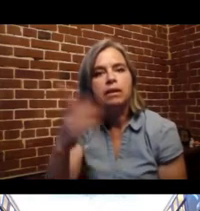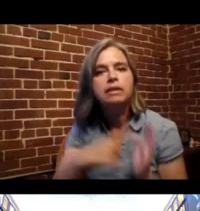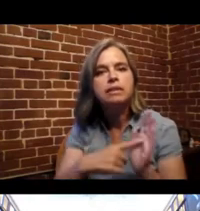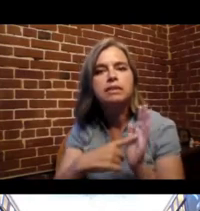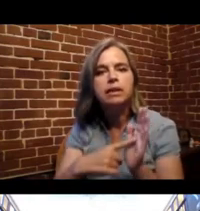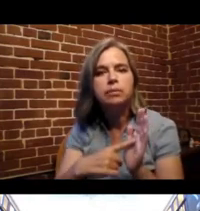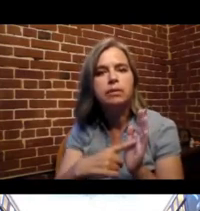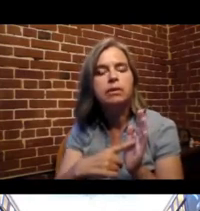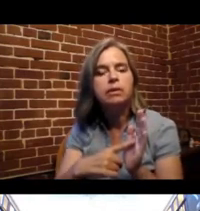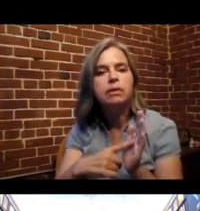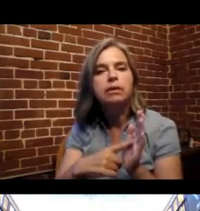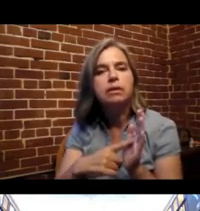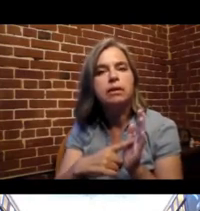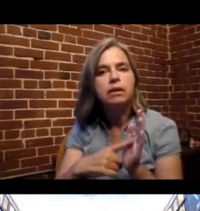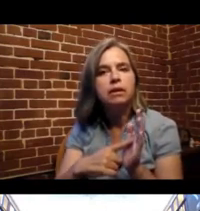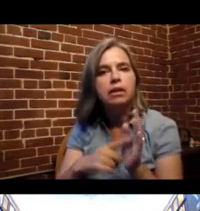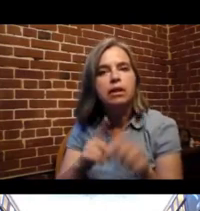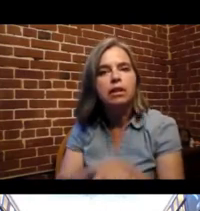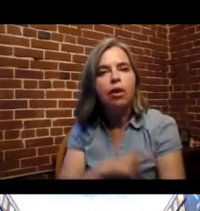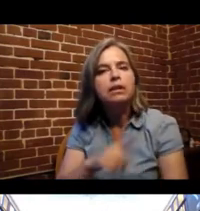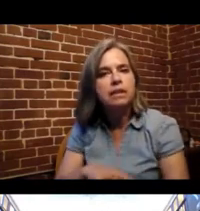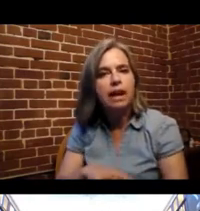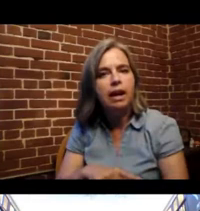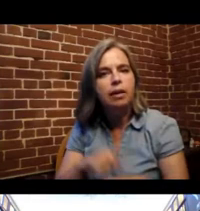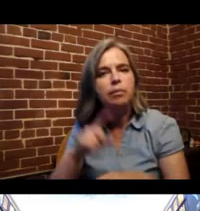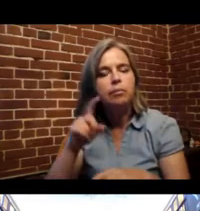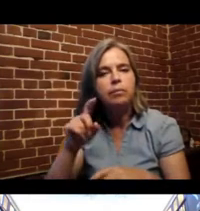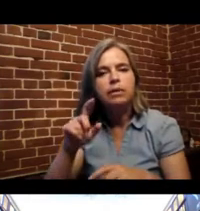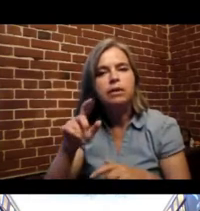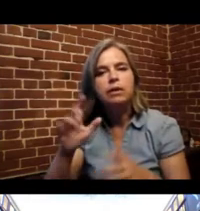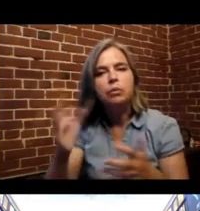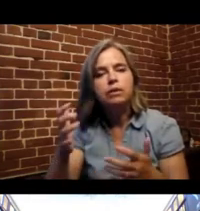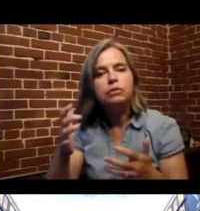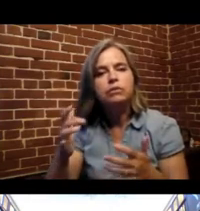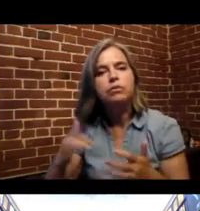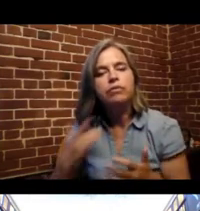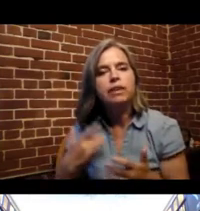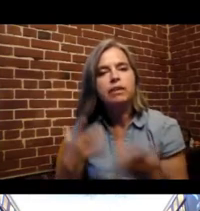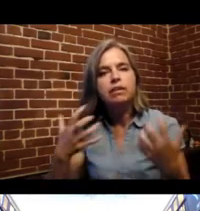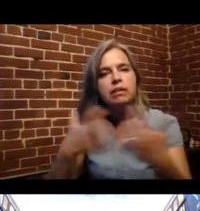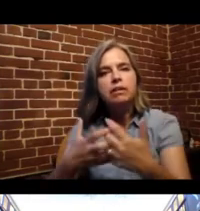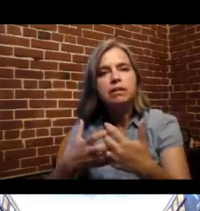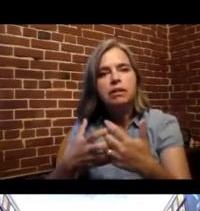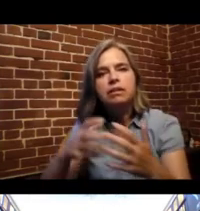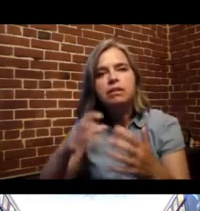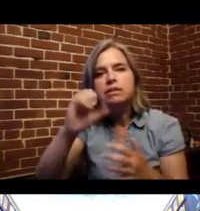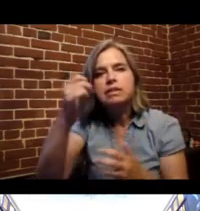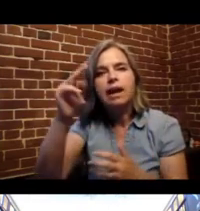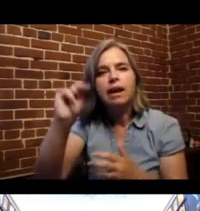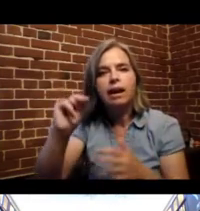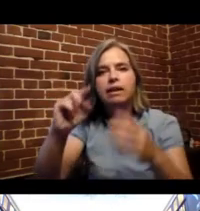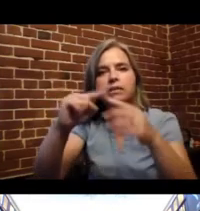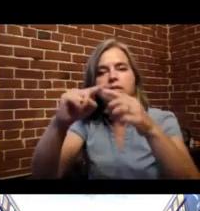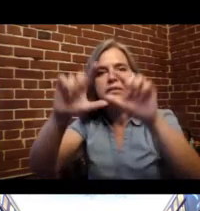to get the feel of what I wanted with the science and the roots. And fortunately, as Lei mentioned,